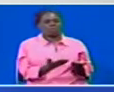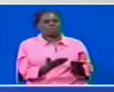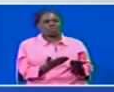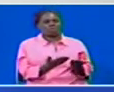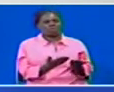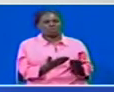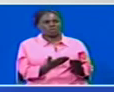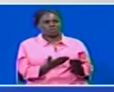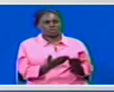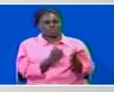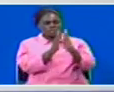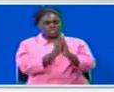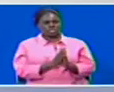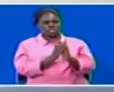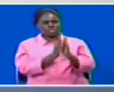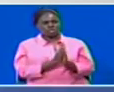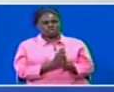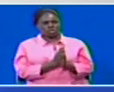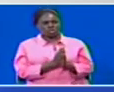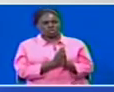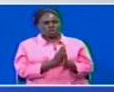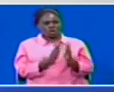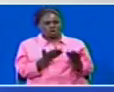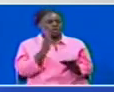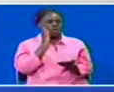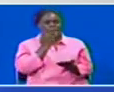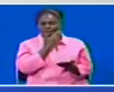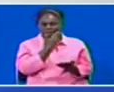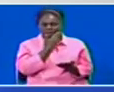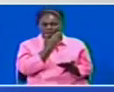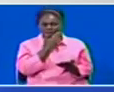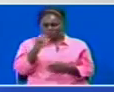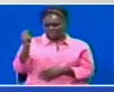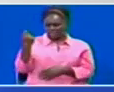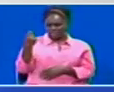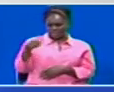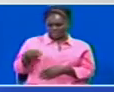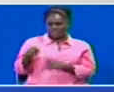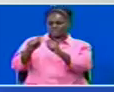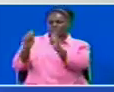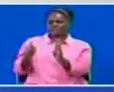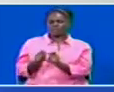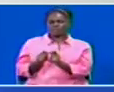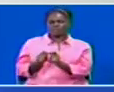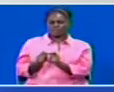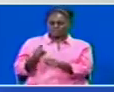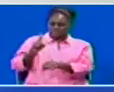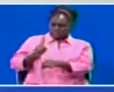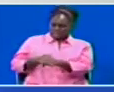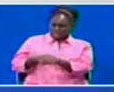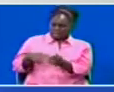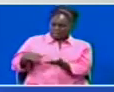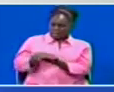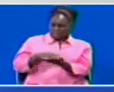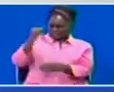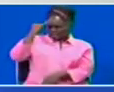can be race, religion. It can be religion, mm-hmm. it can be region, and so on. In Kenya, it has been tried. When you are basing